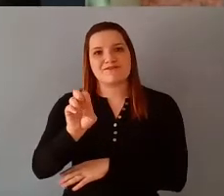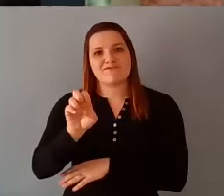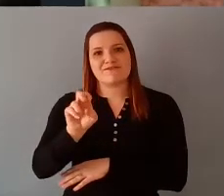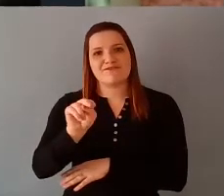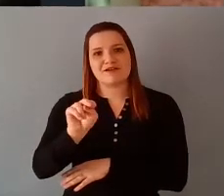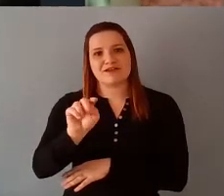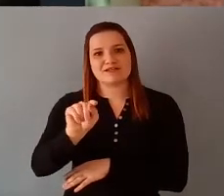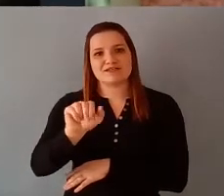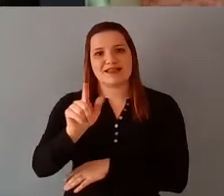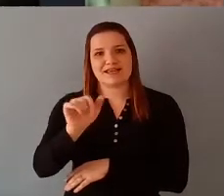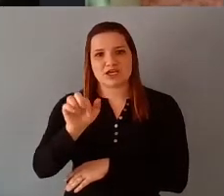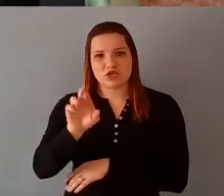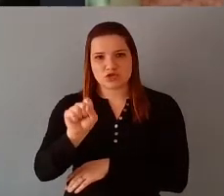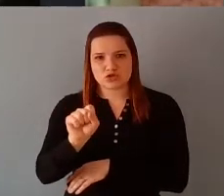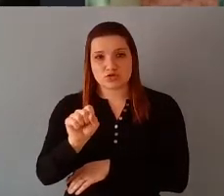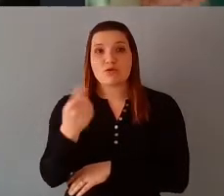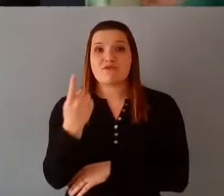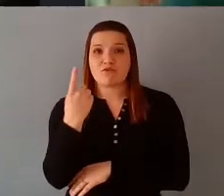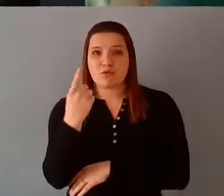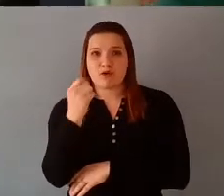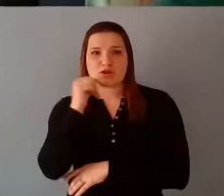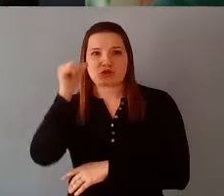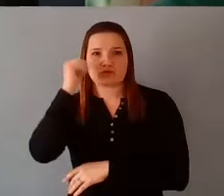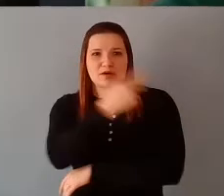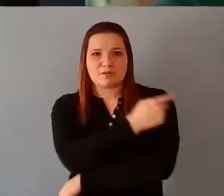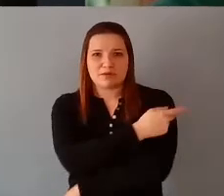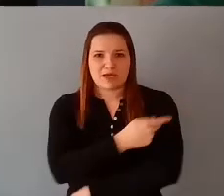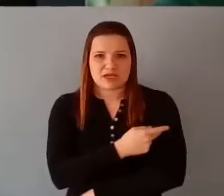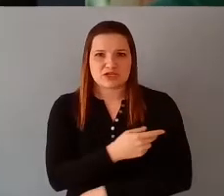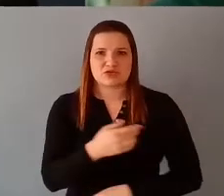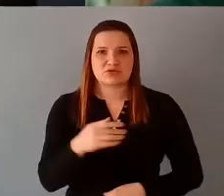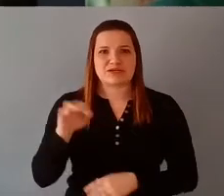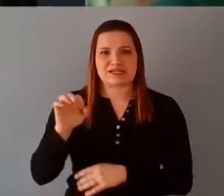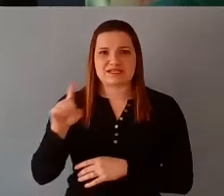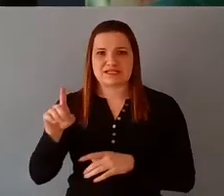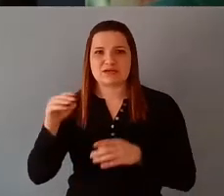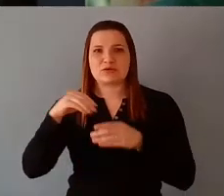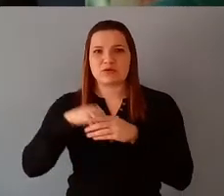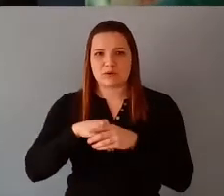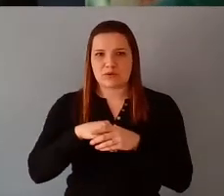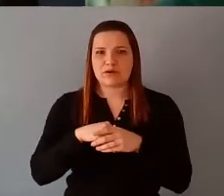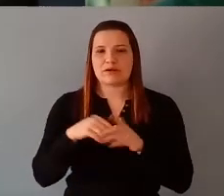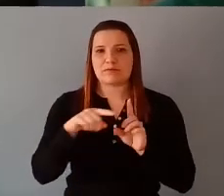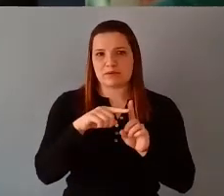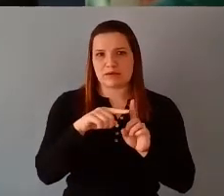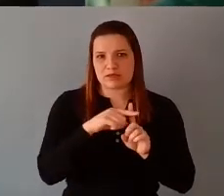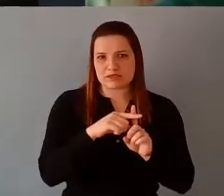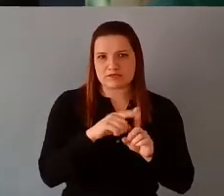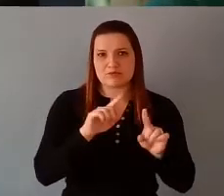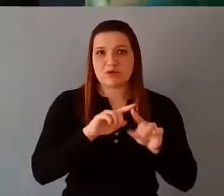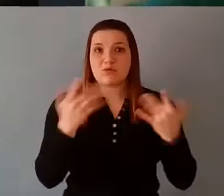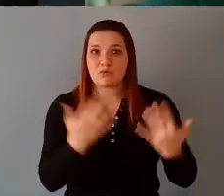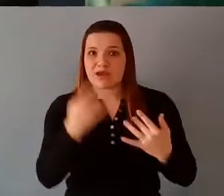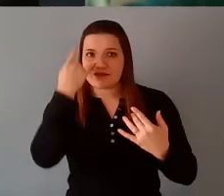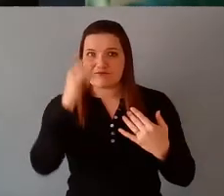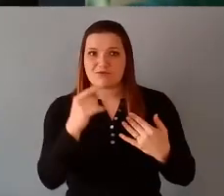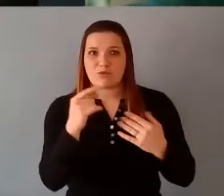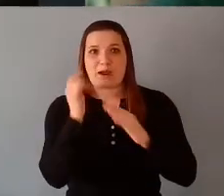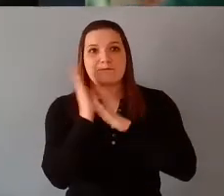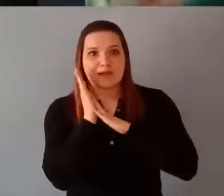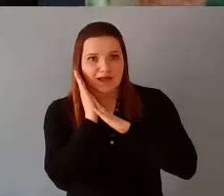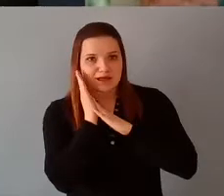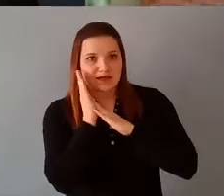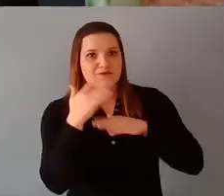that's also in the ED that's been confirmed COVID positive, but he's just waiting for a bed to open up. So the vast majority of our